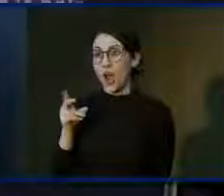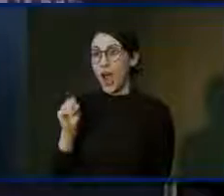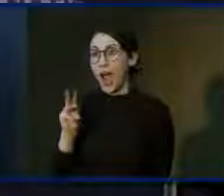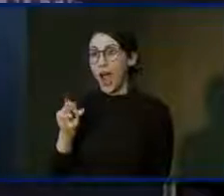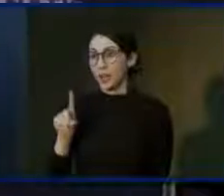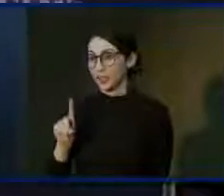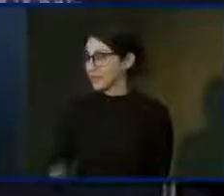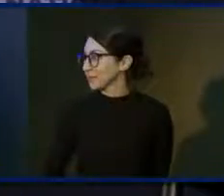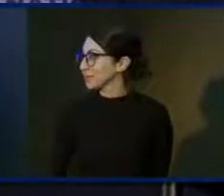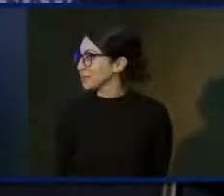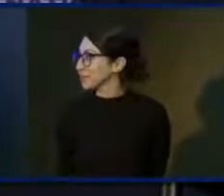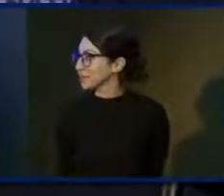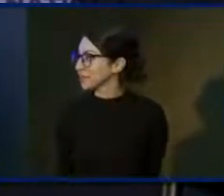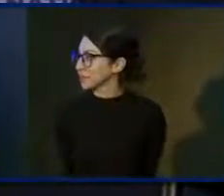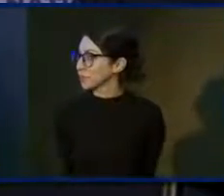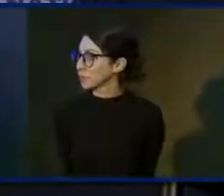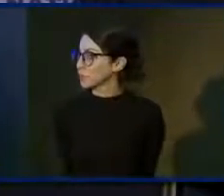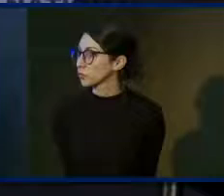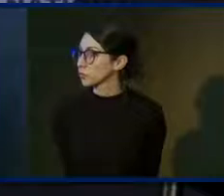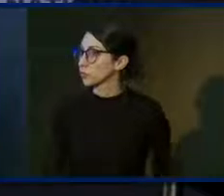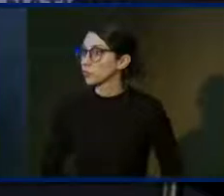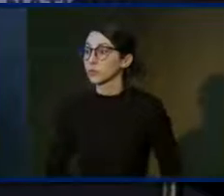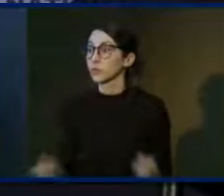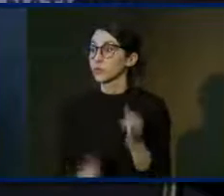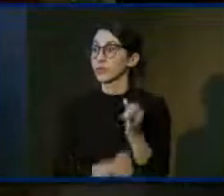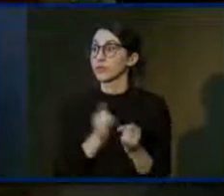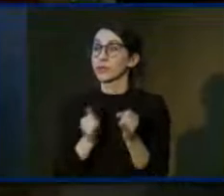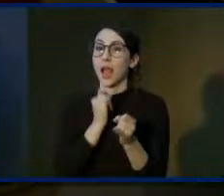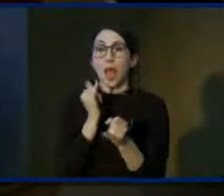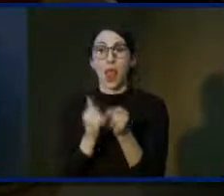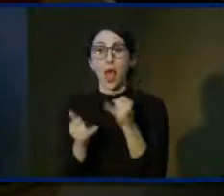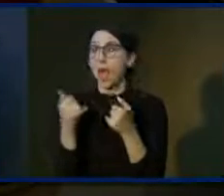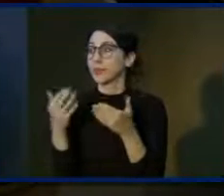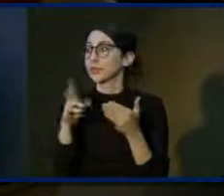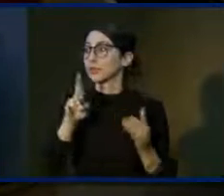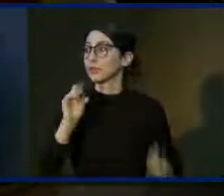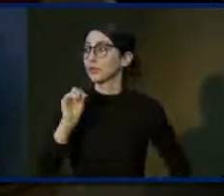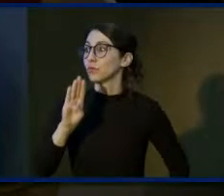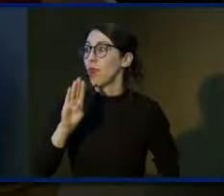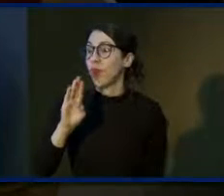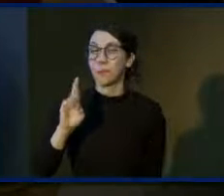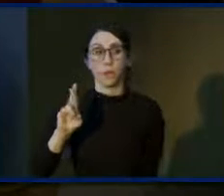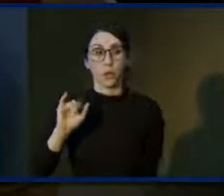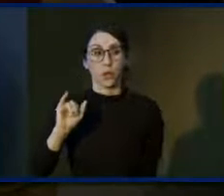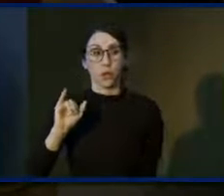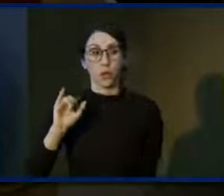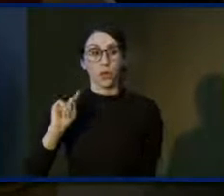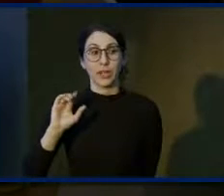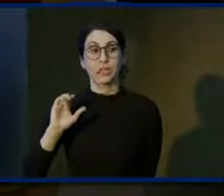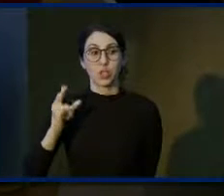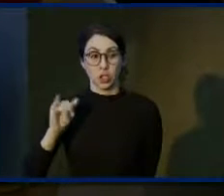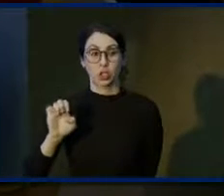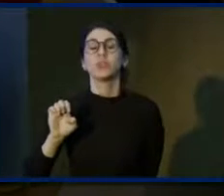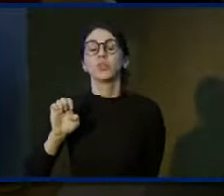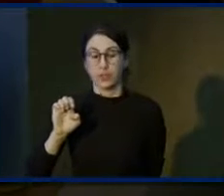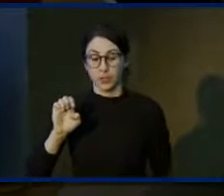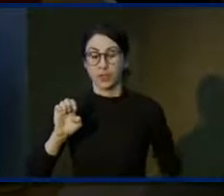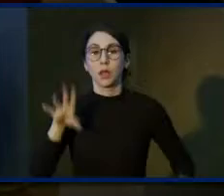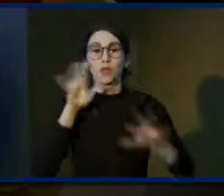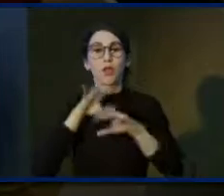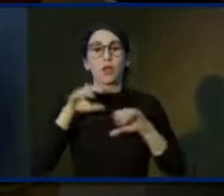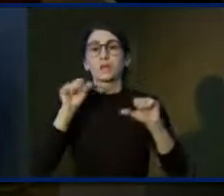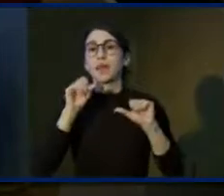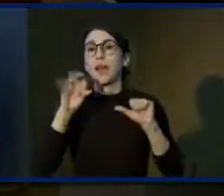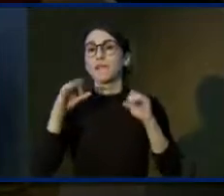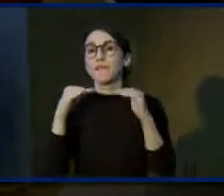So glad you're here. And last but not least, we bring up Rob Richie. He's President and CEO of FairVote. In 1992, he helped found